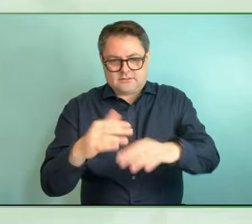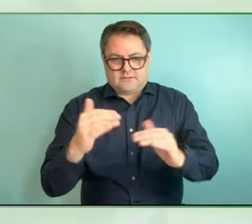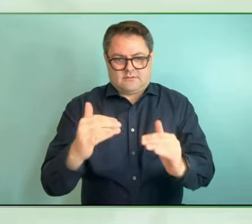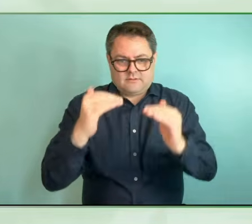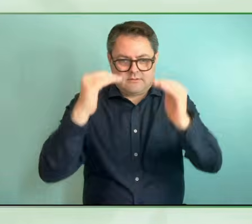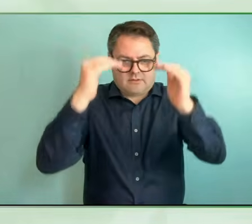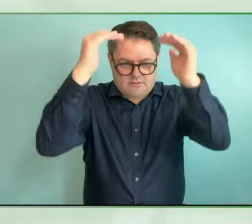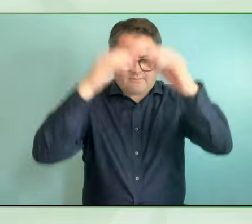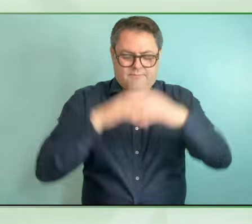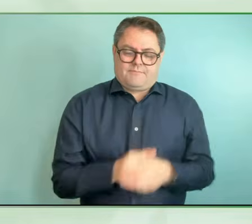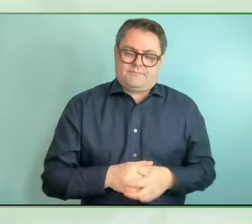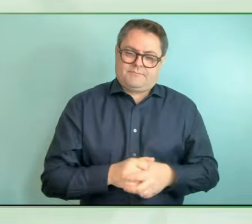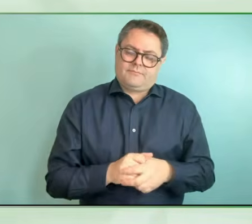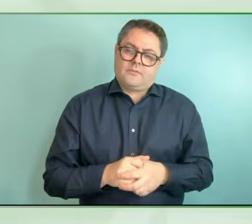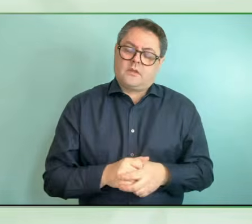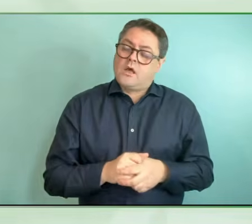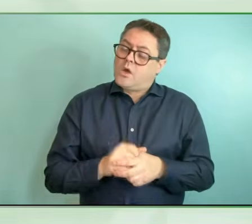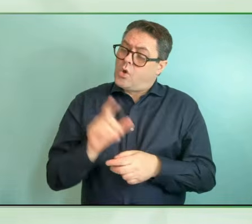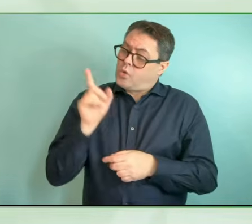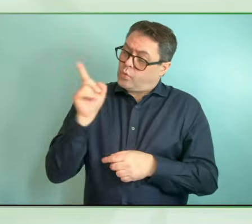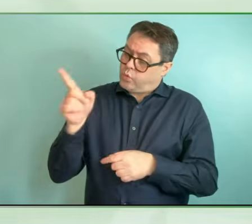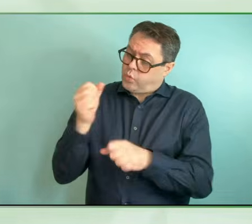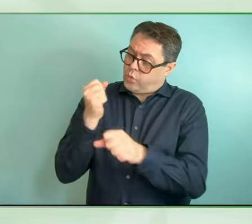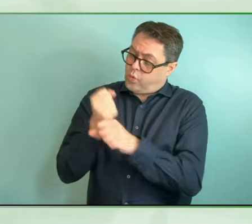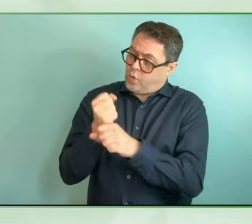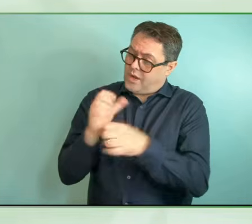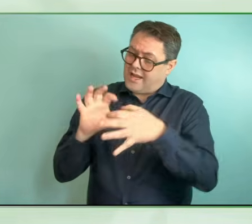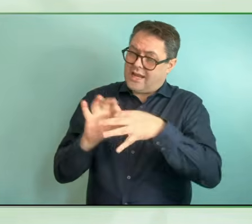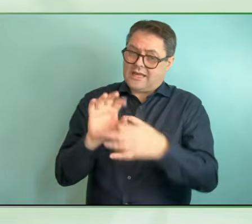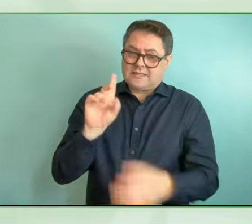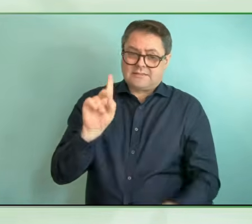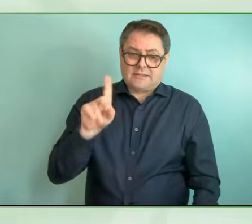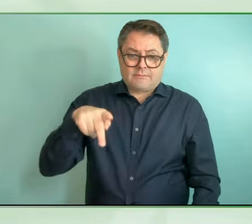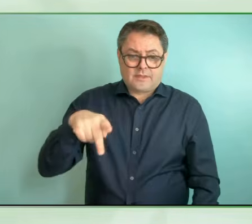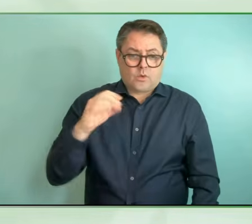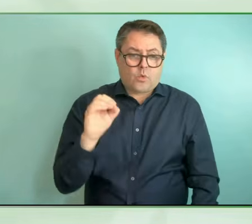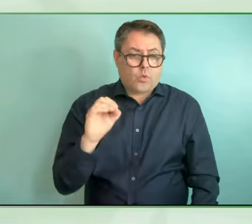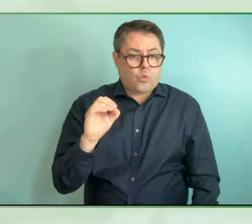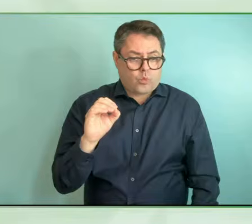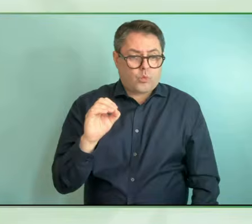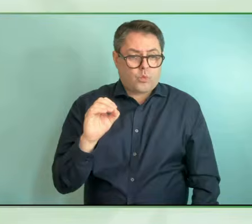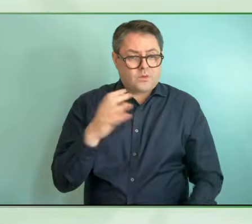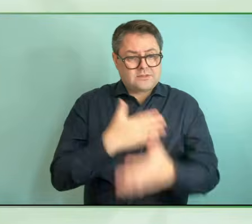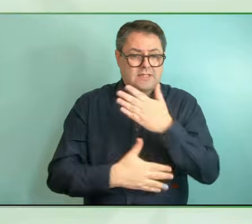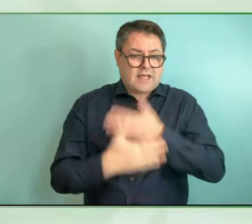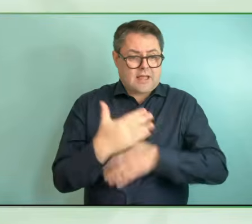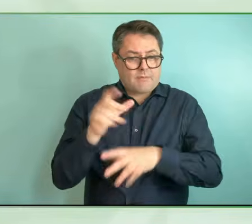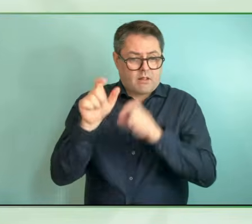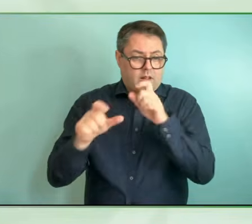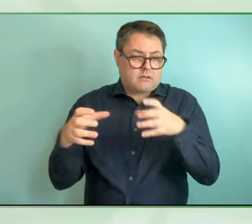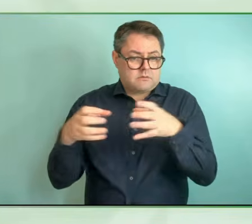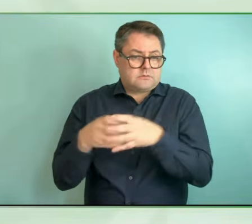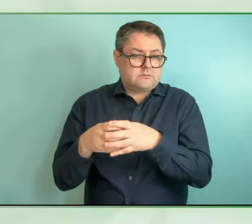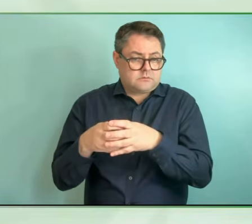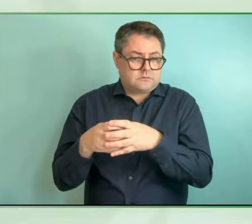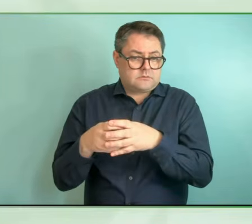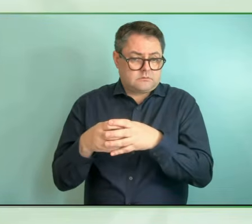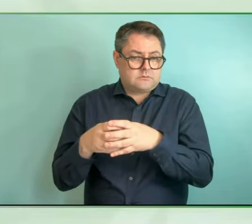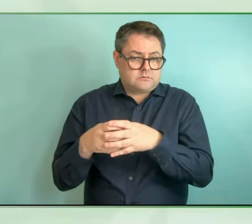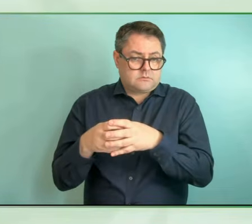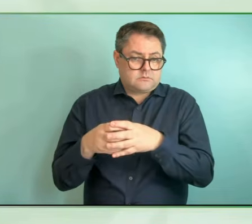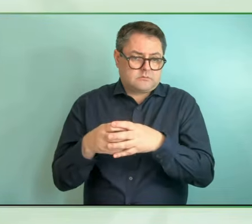cooperating with DPOs, with people, organization with disabilities? I don't know, Association for the Blind,